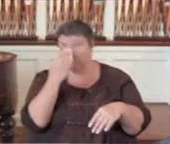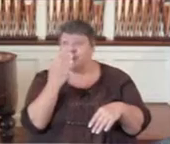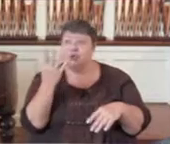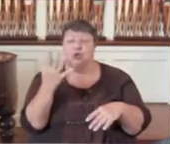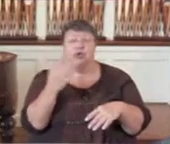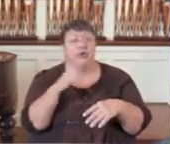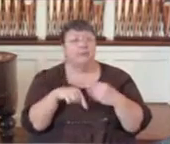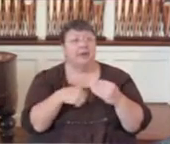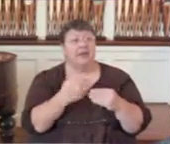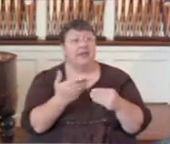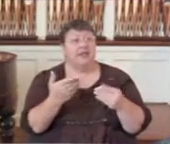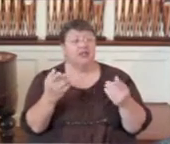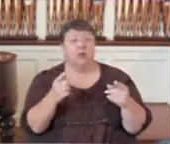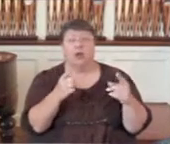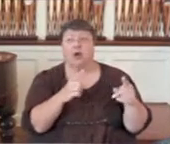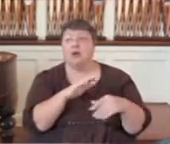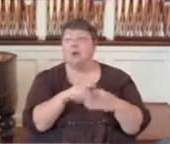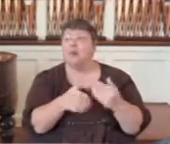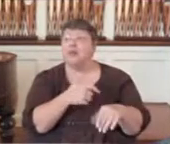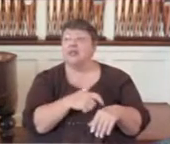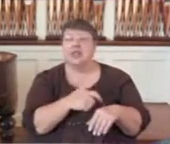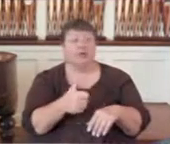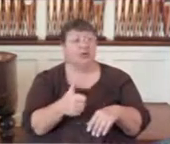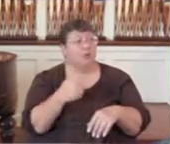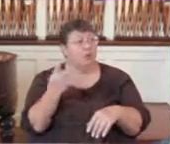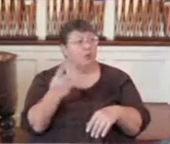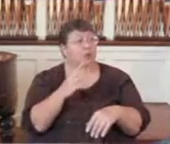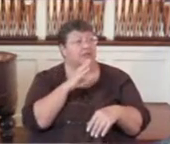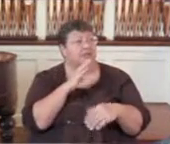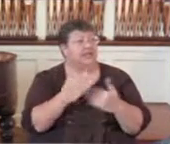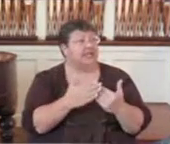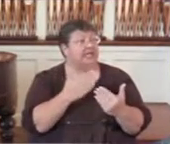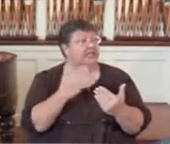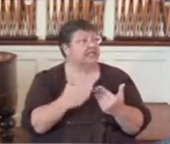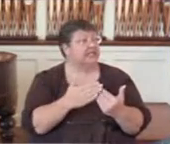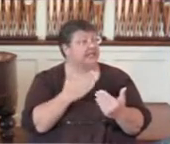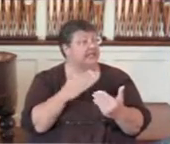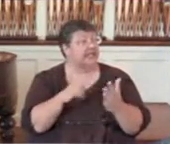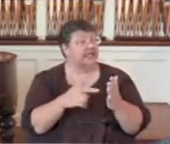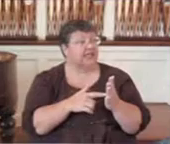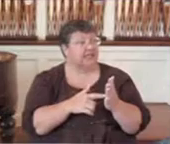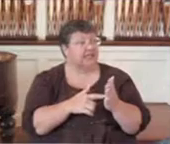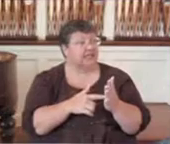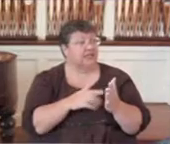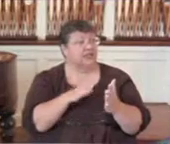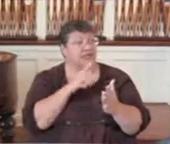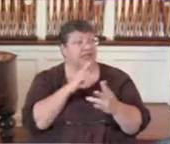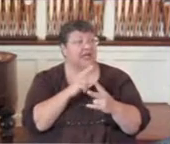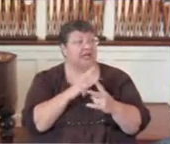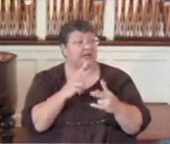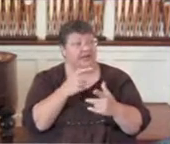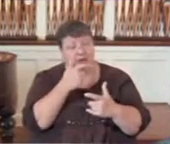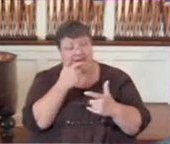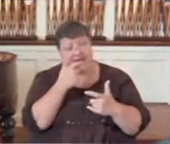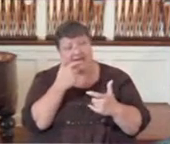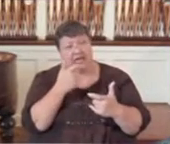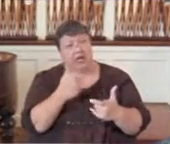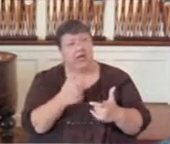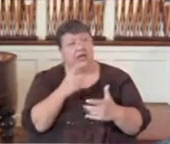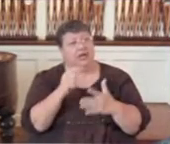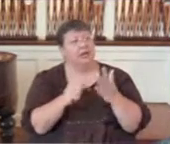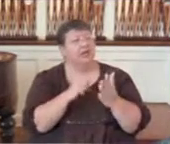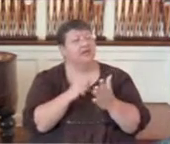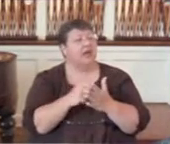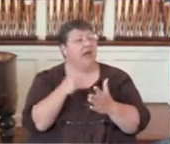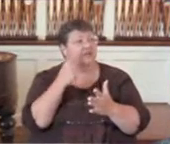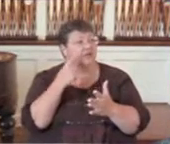time. It won't always be easy. This is going to be a very interesting period of